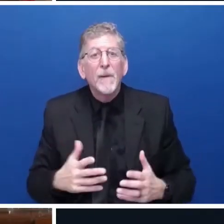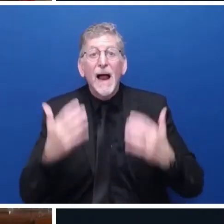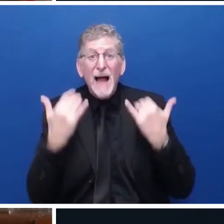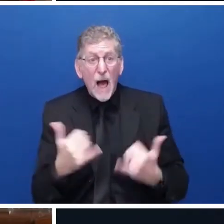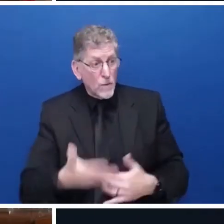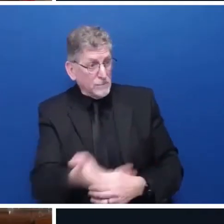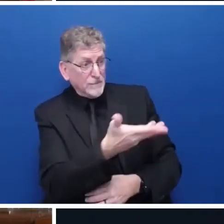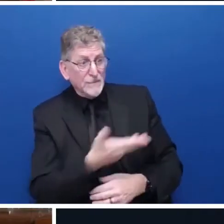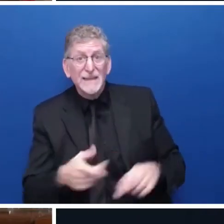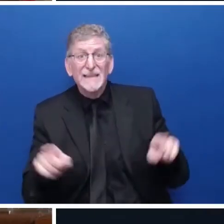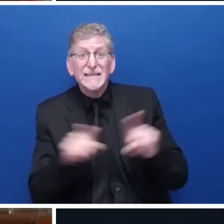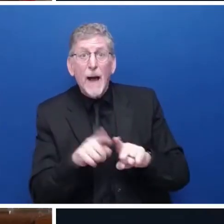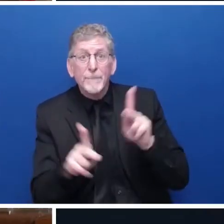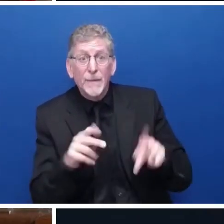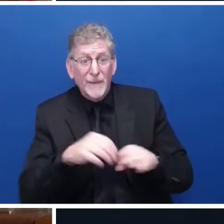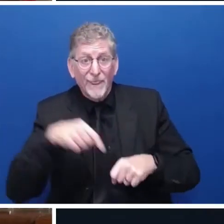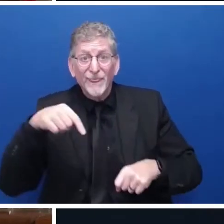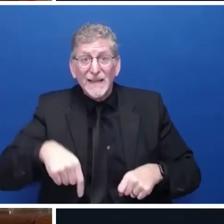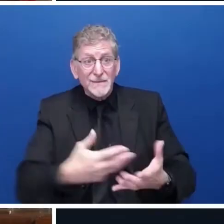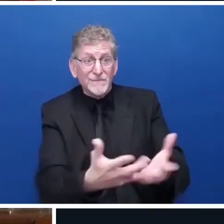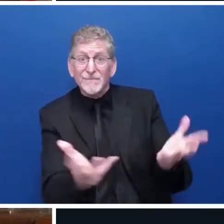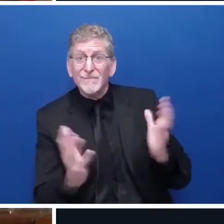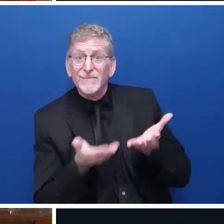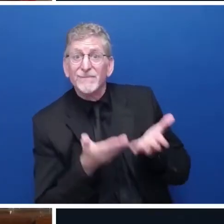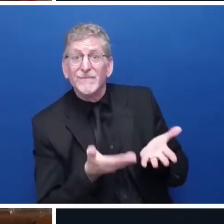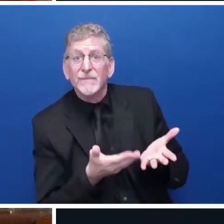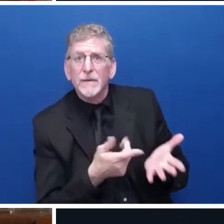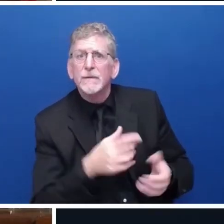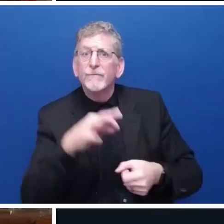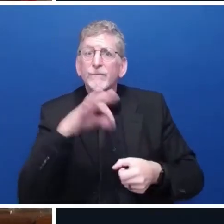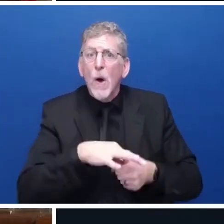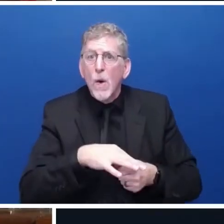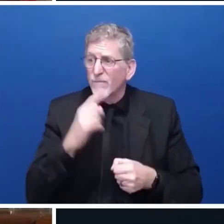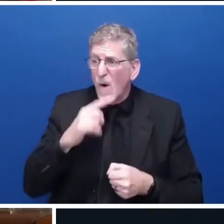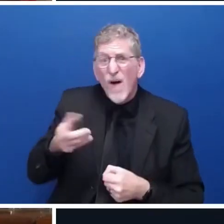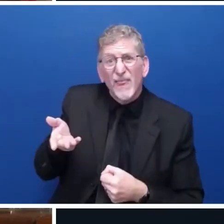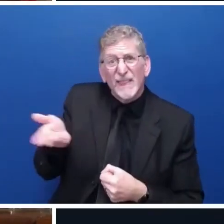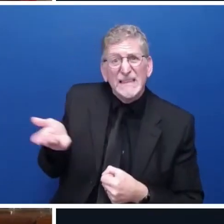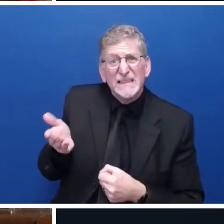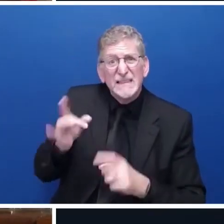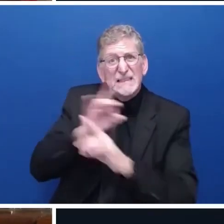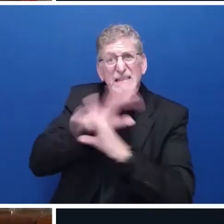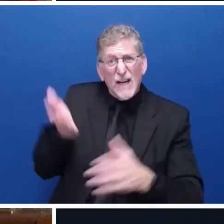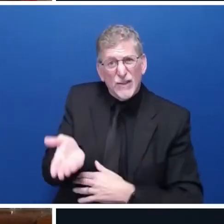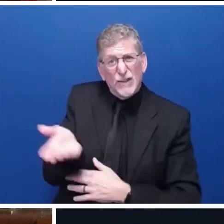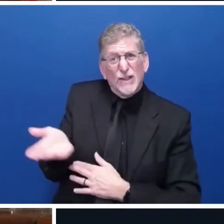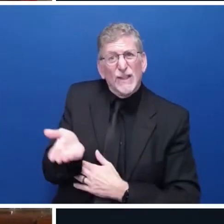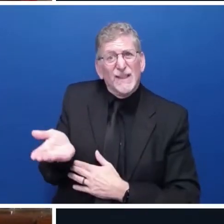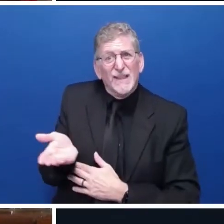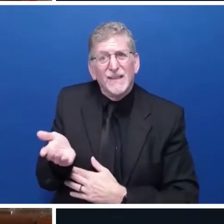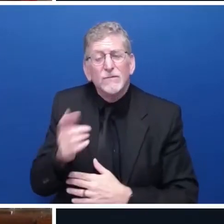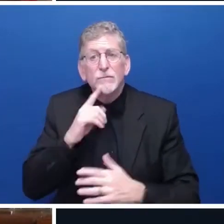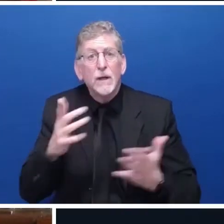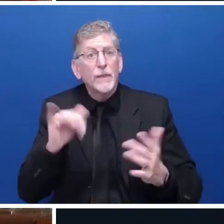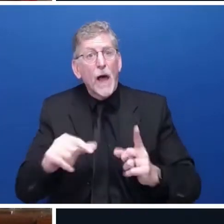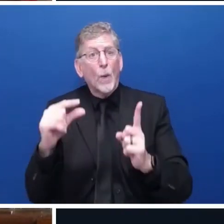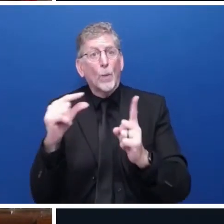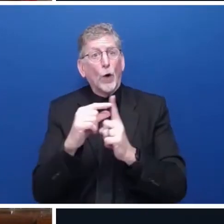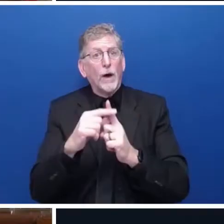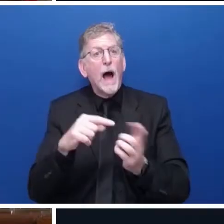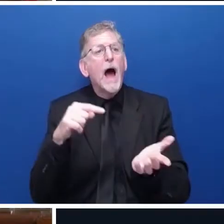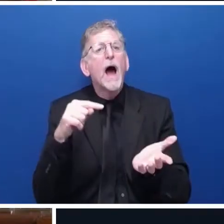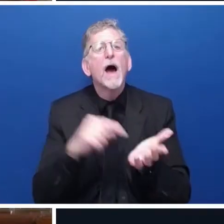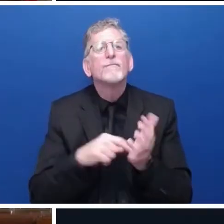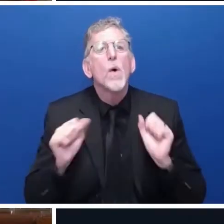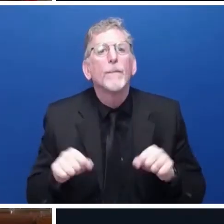word, they just used it. Somebody gave it to them, knowing full well that they caused and created